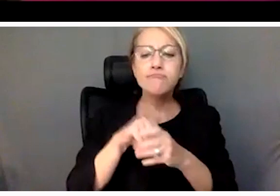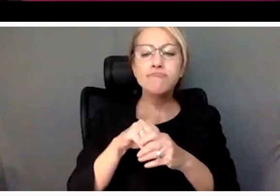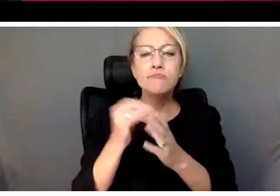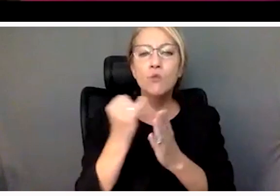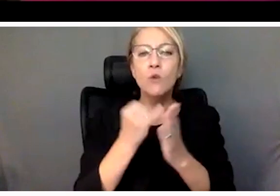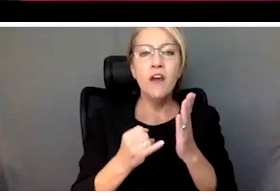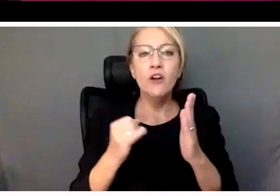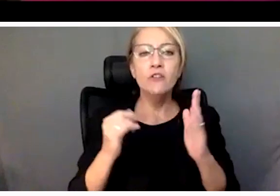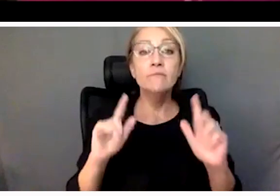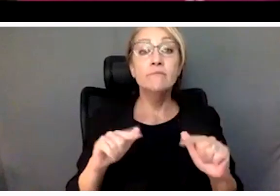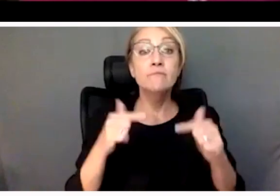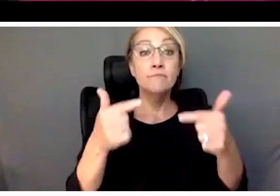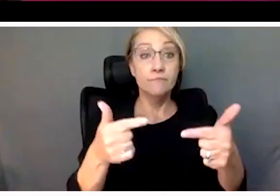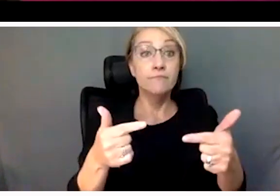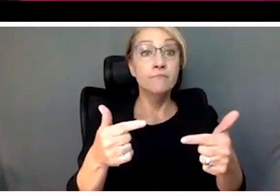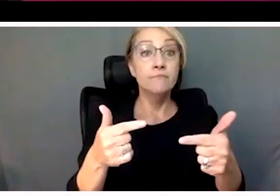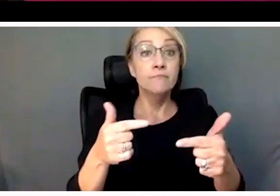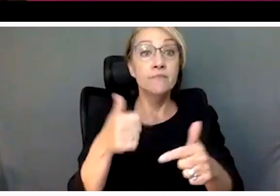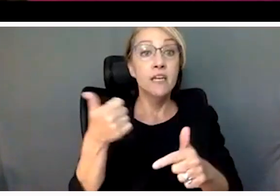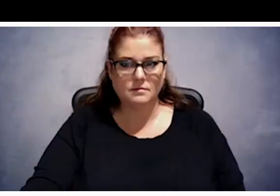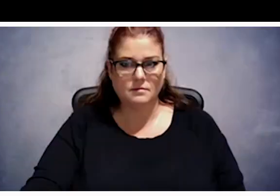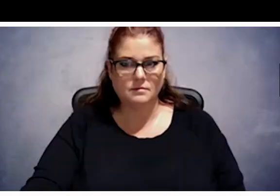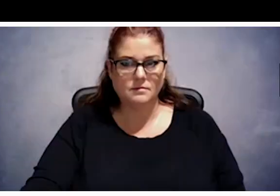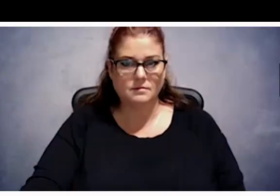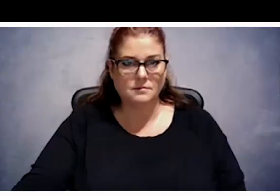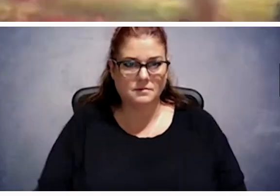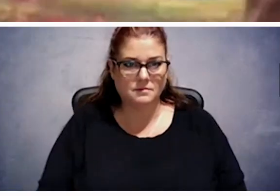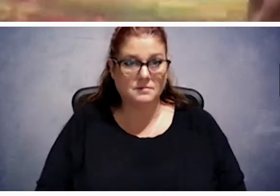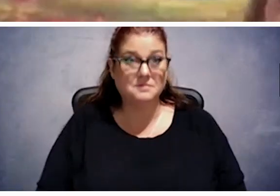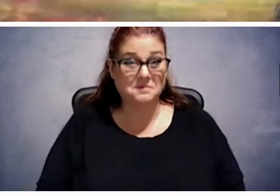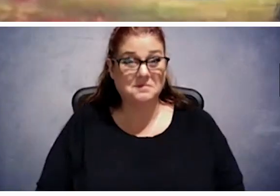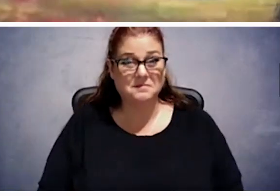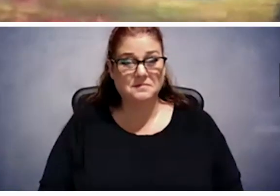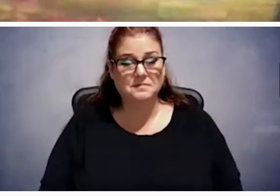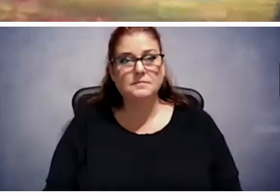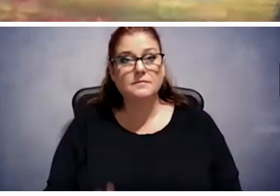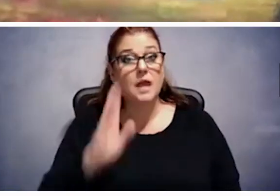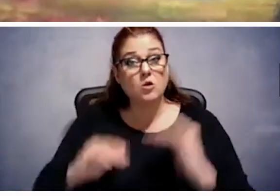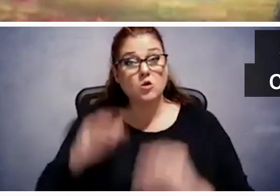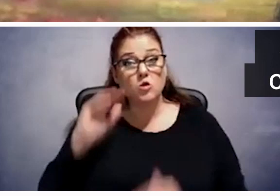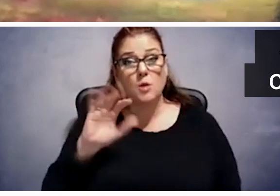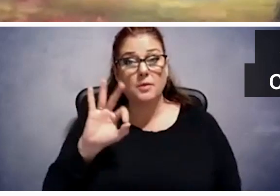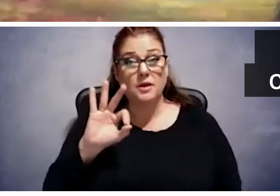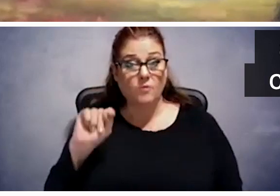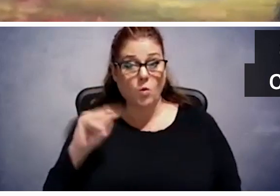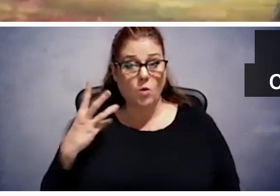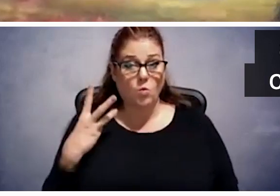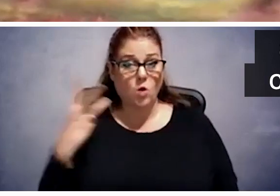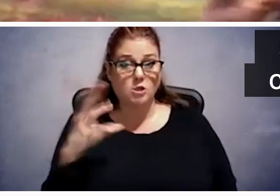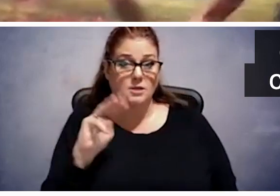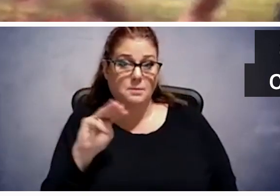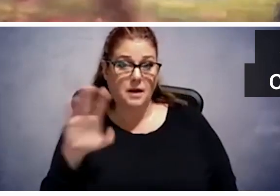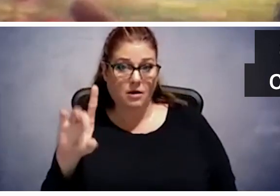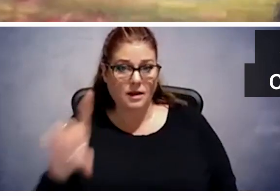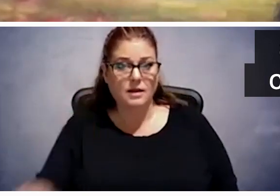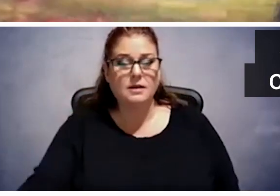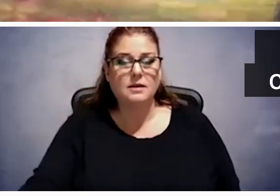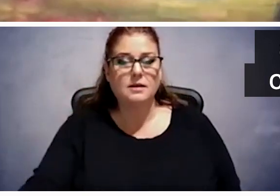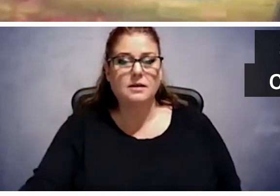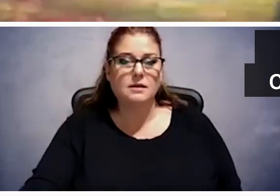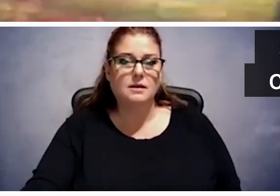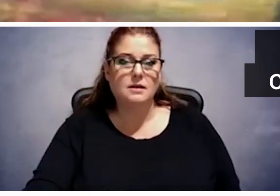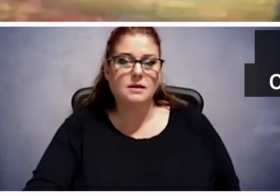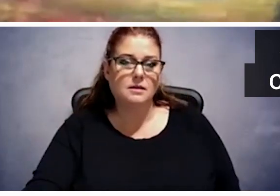start, we'd appreciate that. Well, I grew up in Fort Washington, Maryland, and I come from an